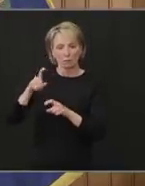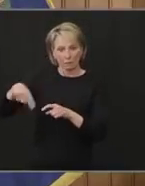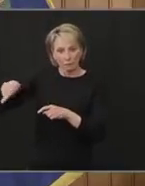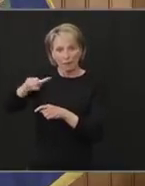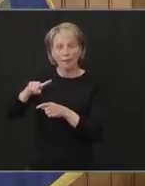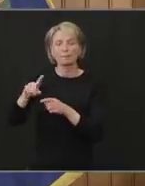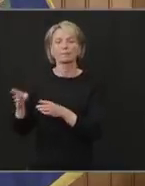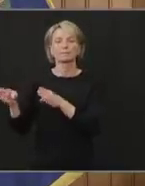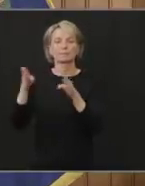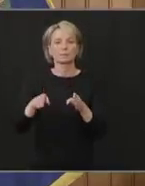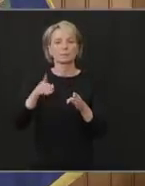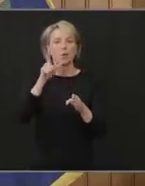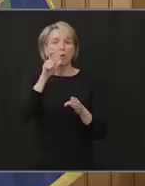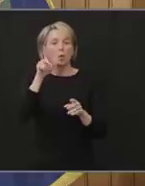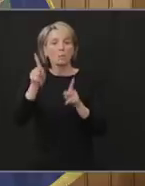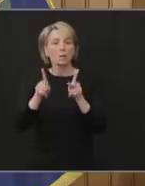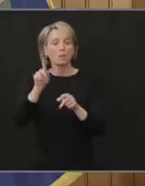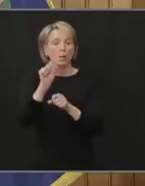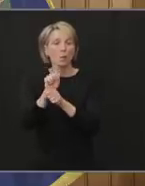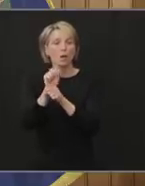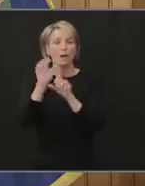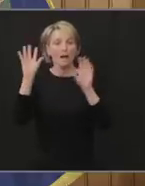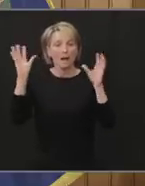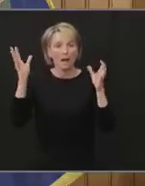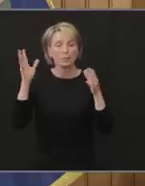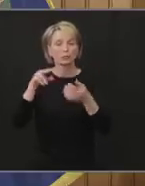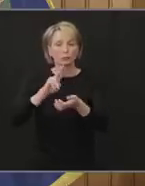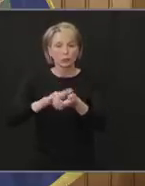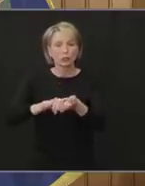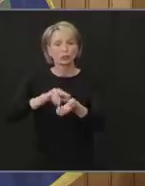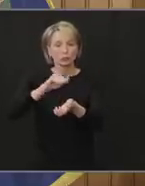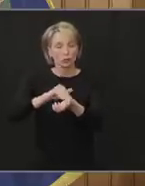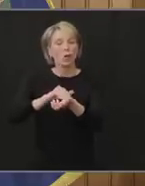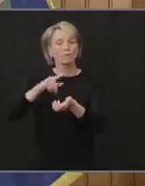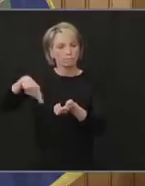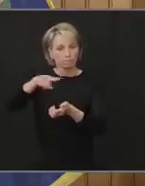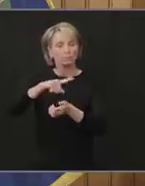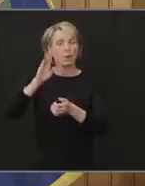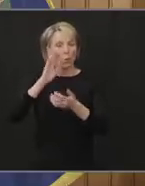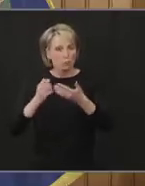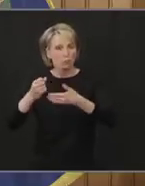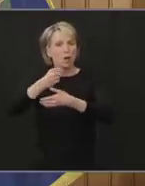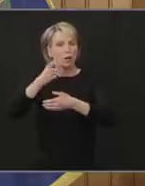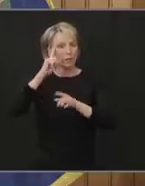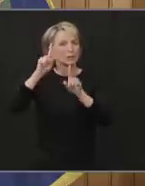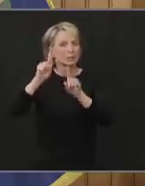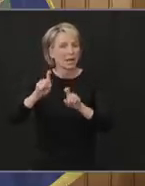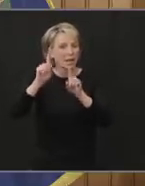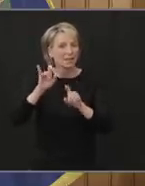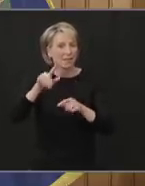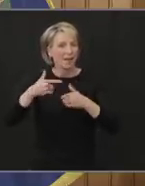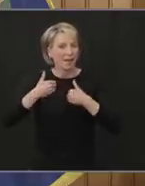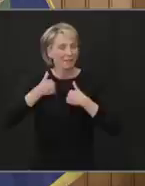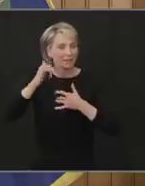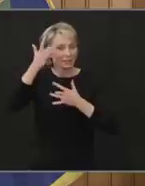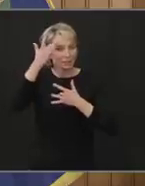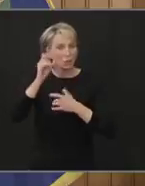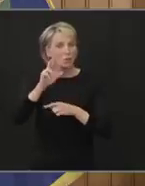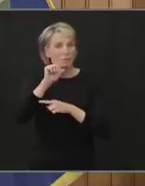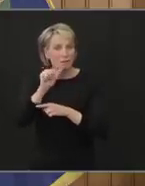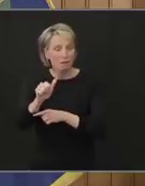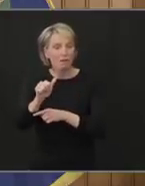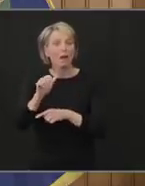responders we have to make sure are safe so they can be there to continue to take care of you. And again, those with the most severe conditions with a